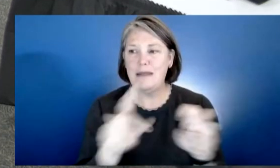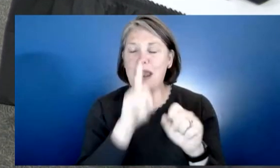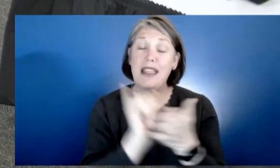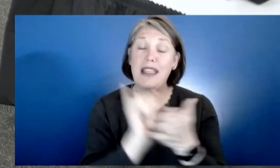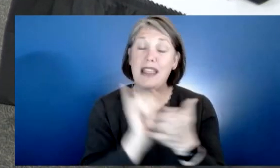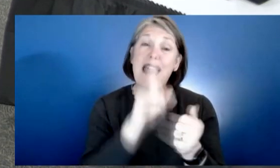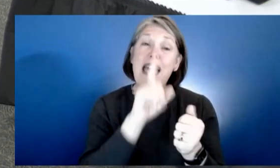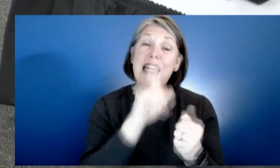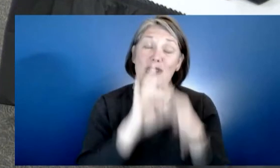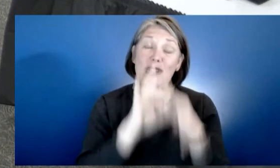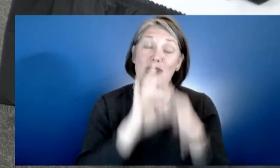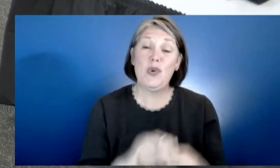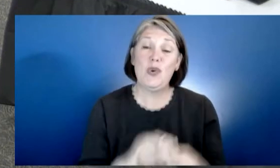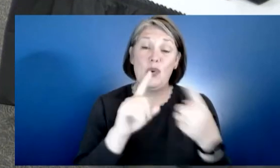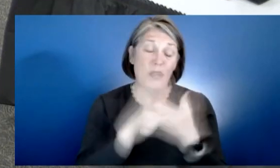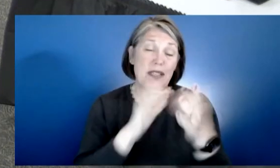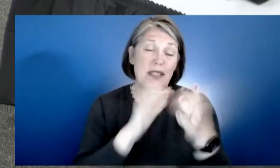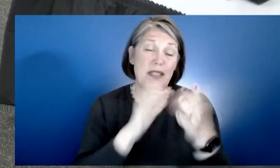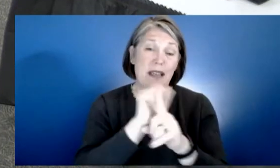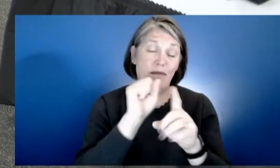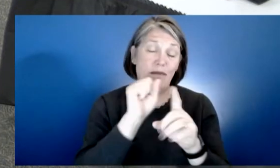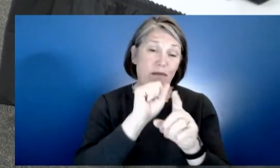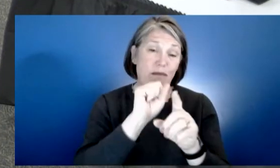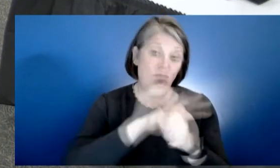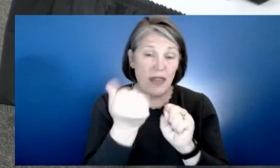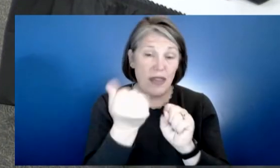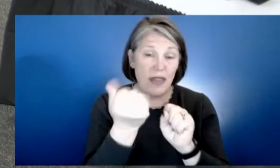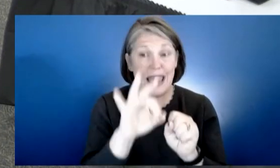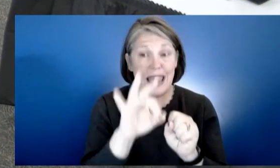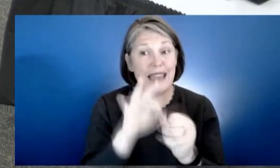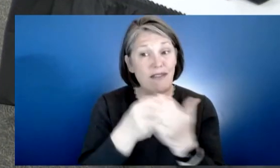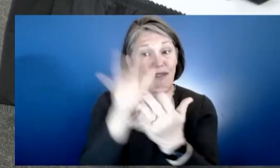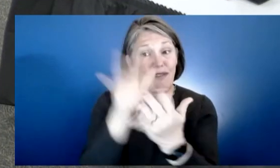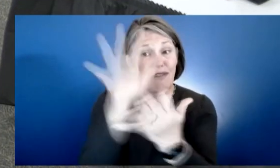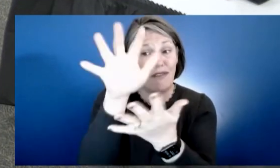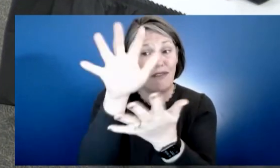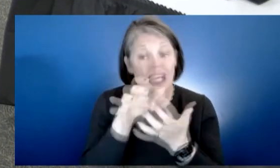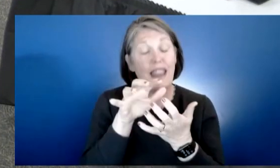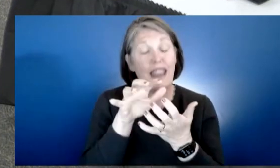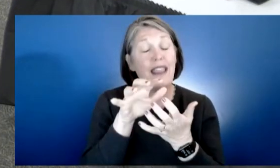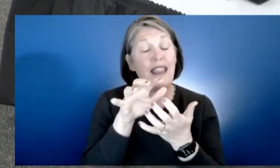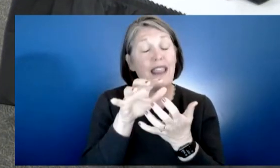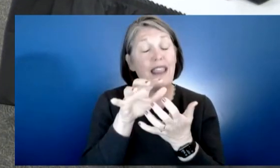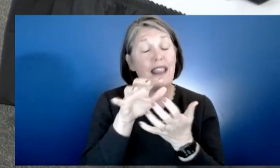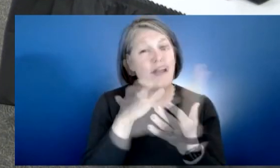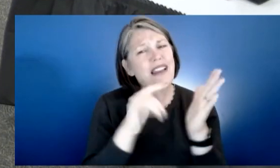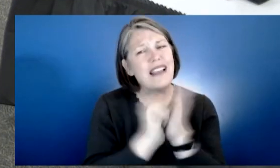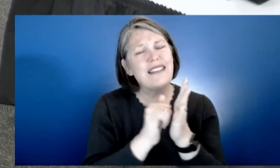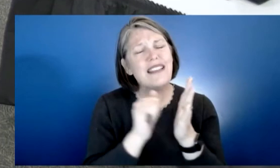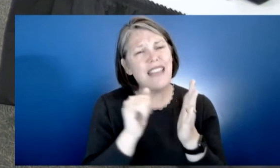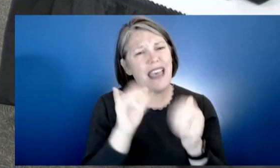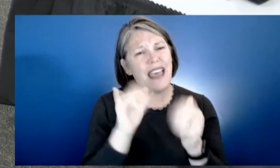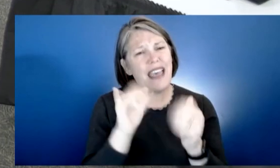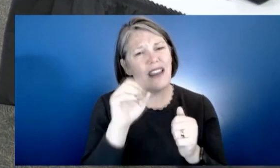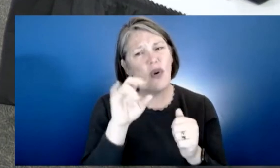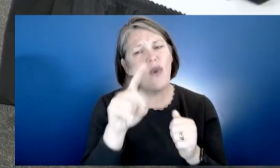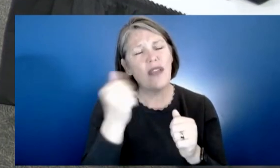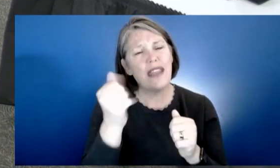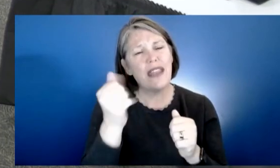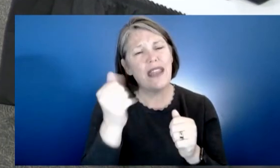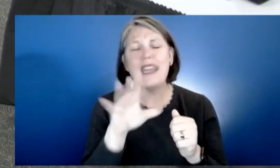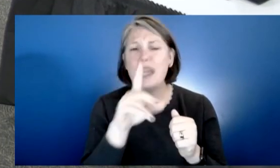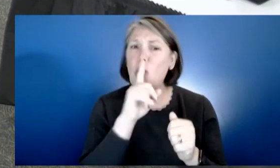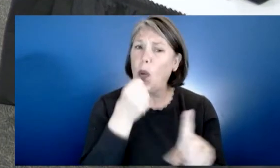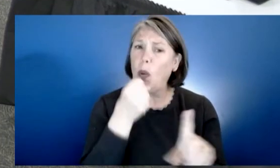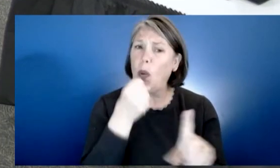really that is due to some COVID-19 related funding that we've secured And recognizing that COVID-19 has certainly had impact on